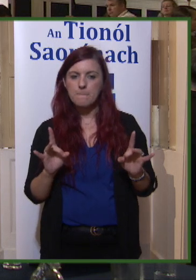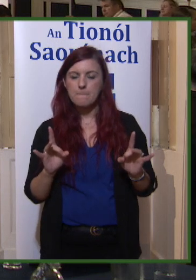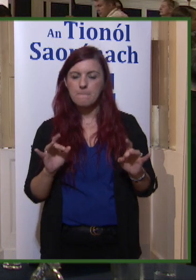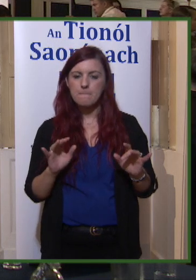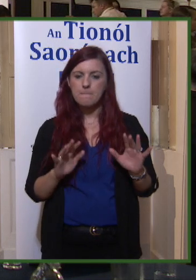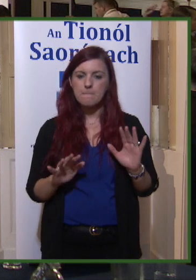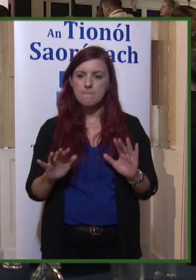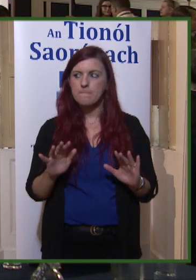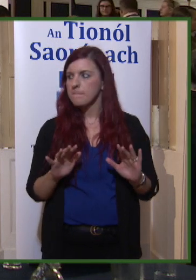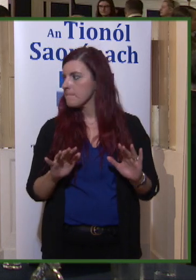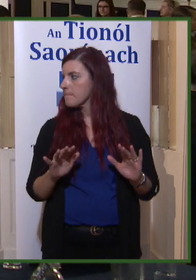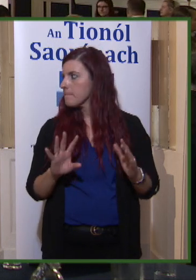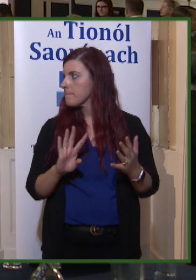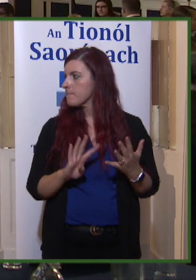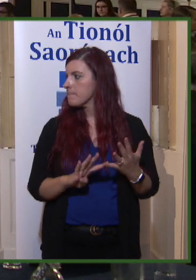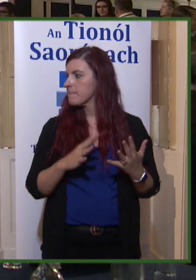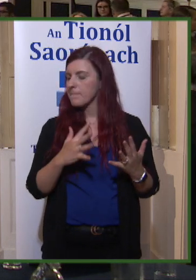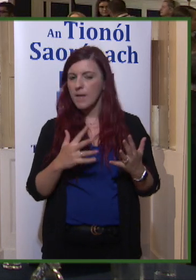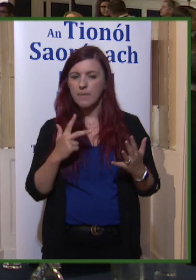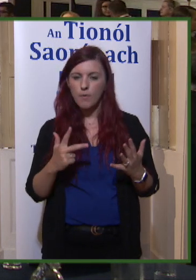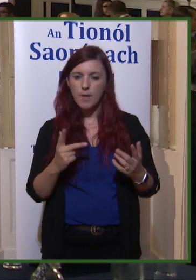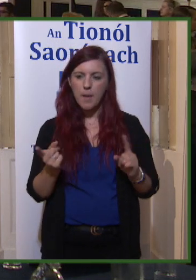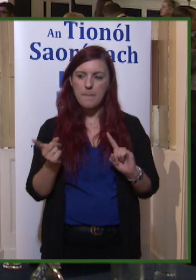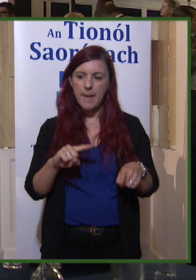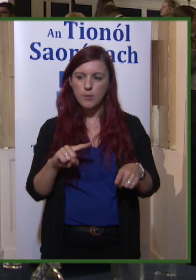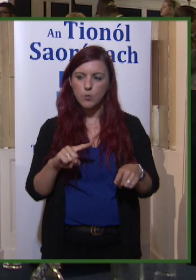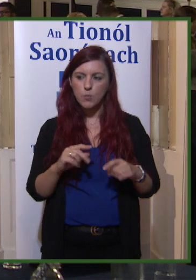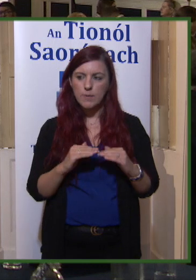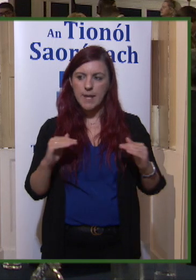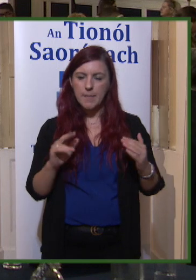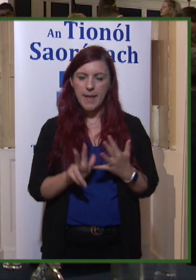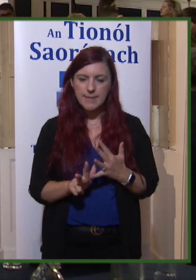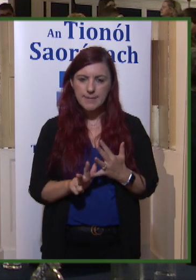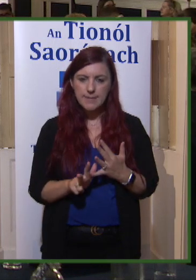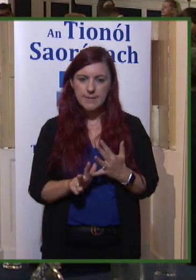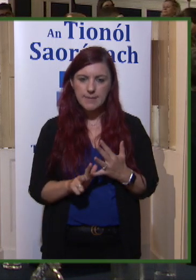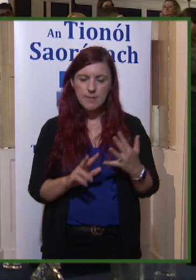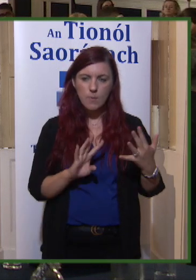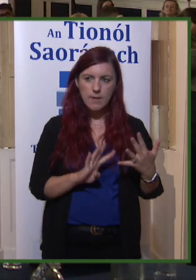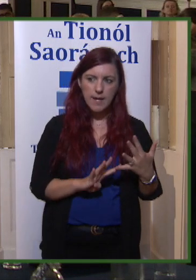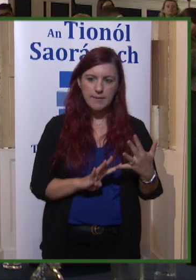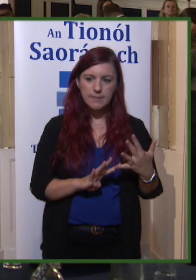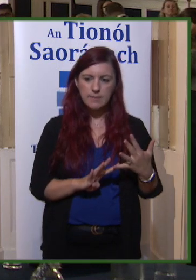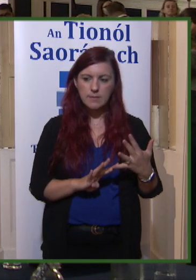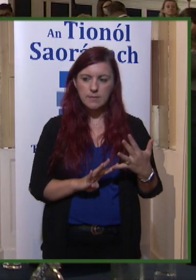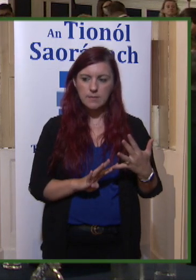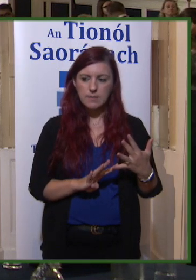Paul. So 9, 5, 3, and then back to table 8. So 9.